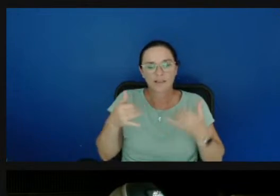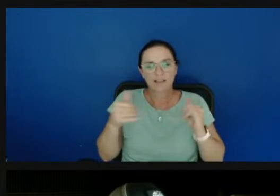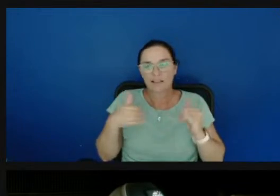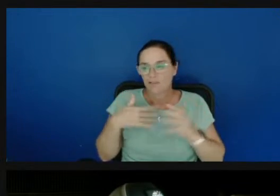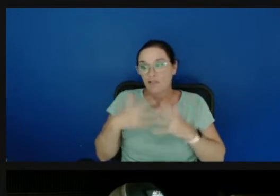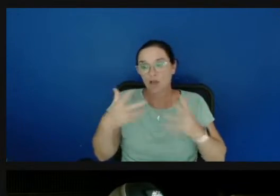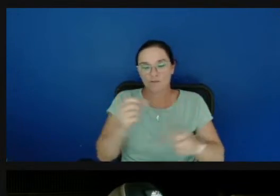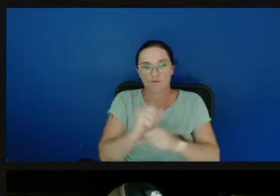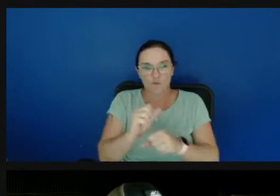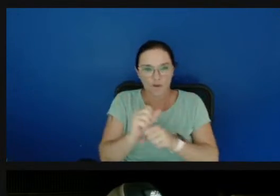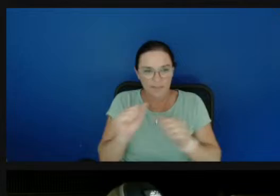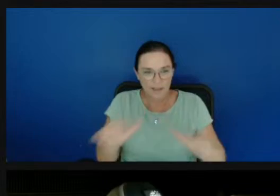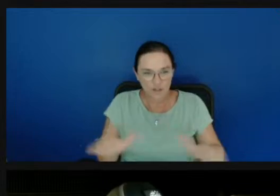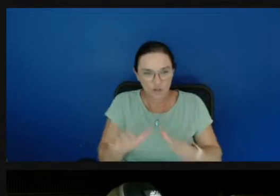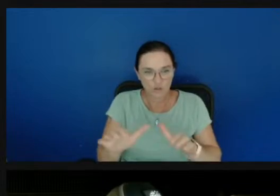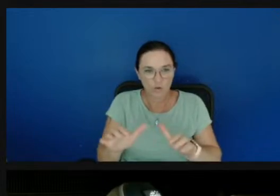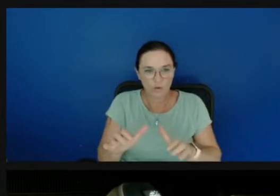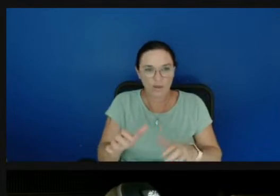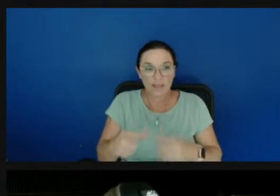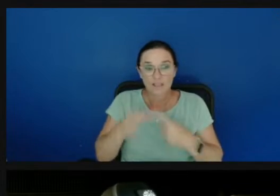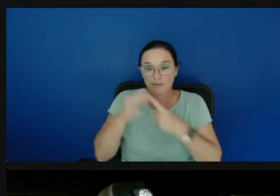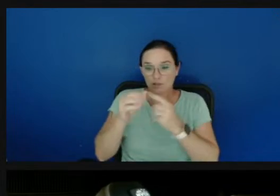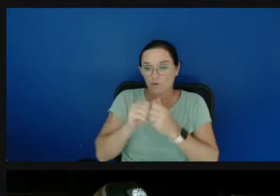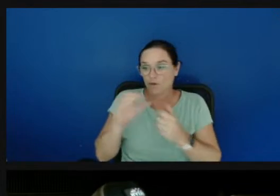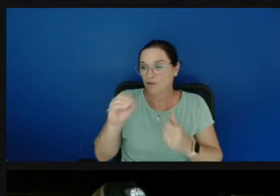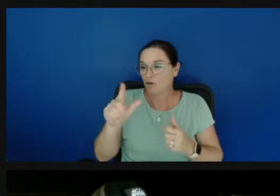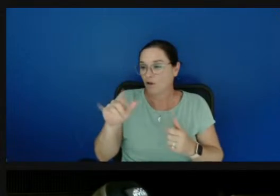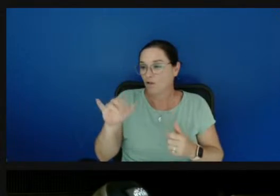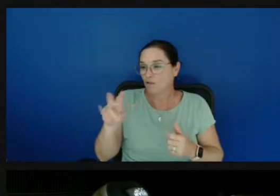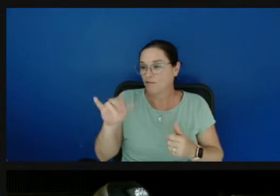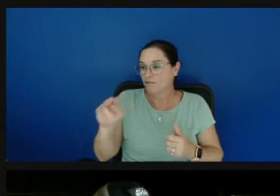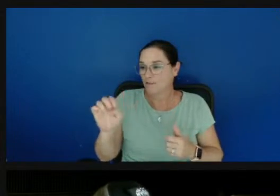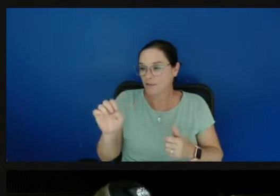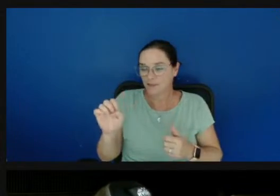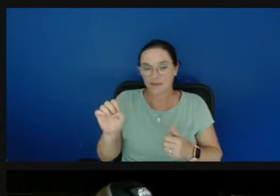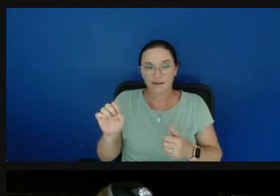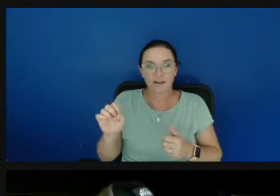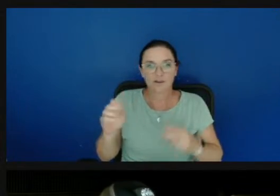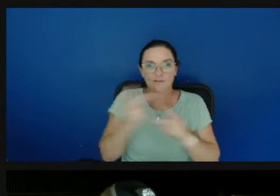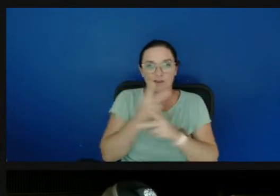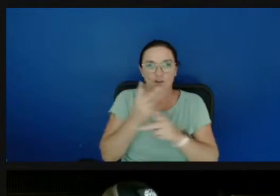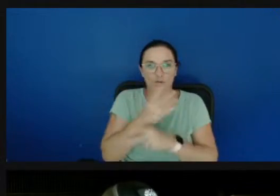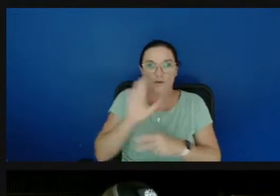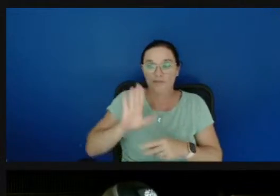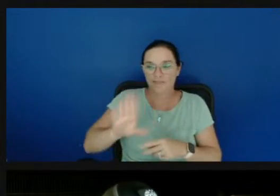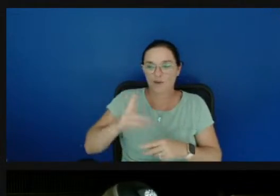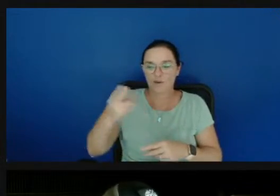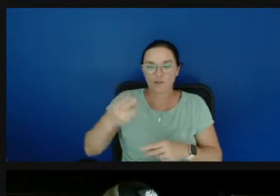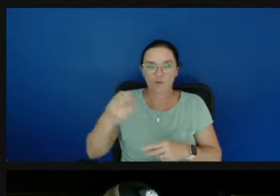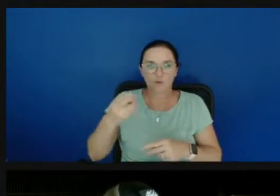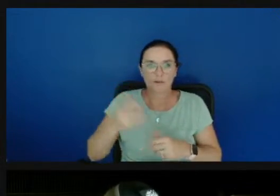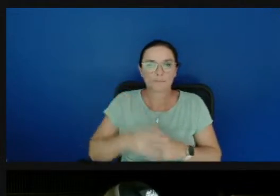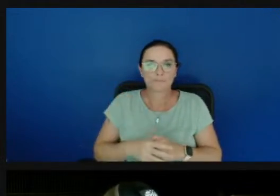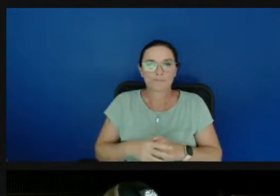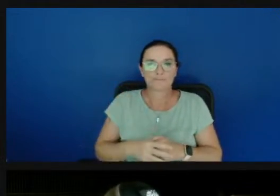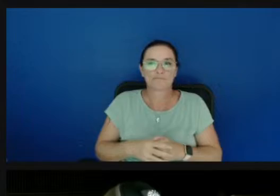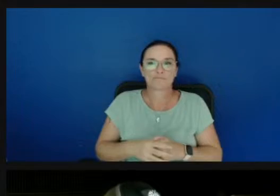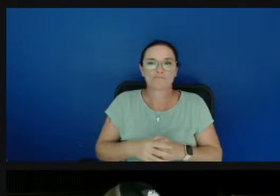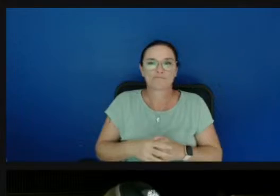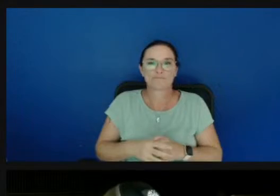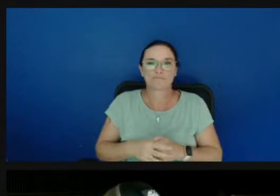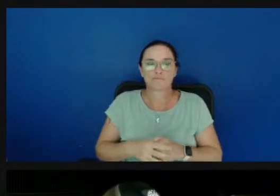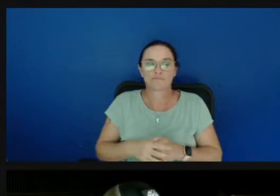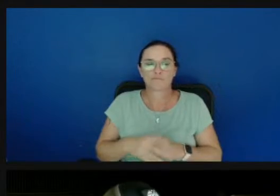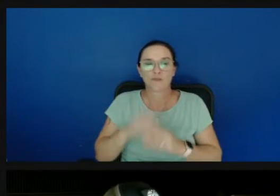do, especially on those olivine minerals, to untangle their history. They do note that they